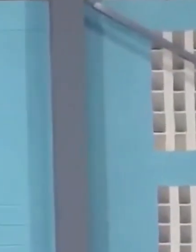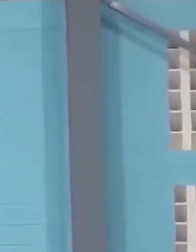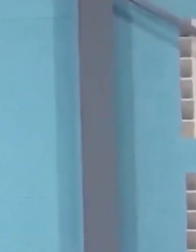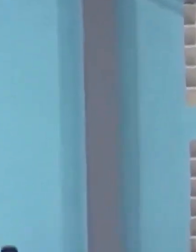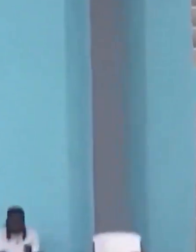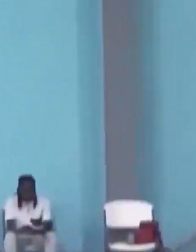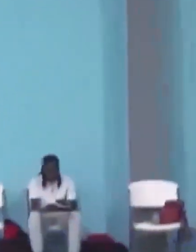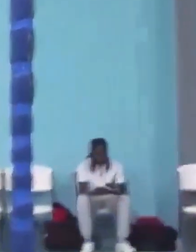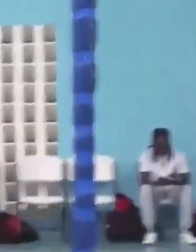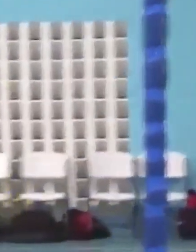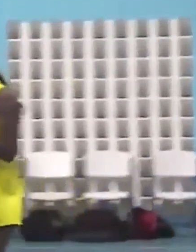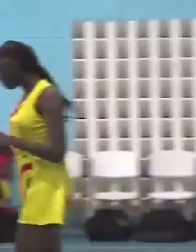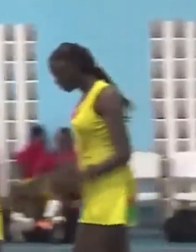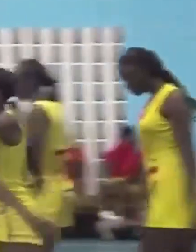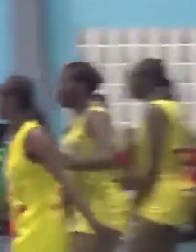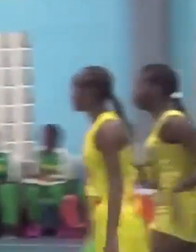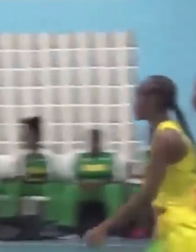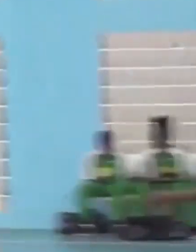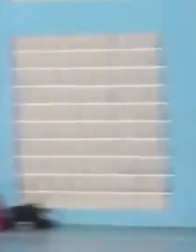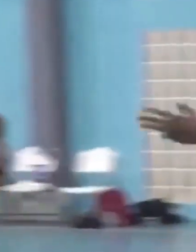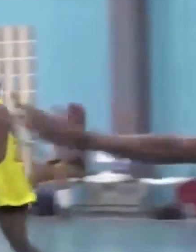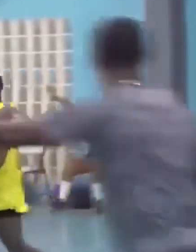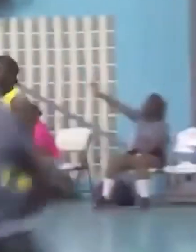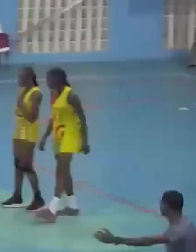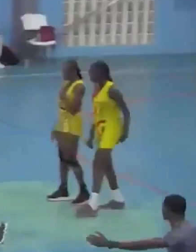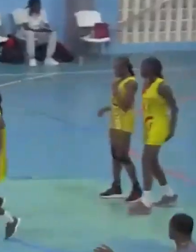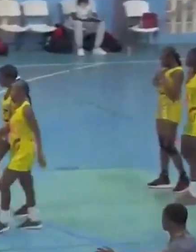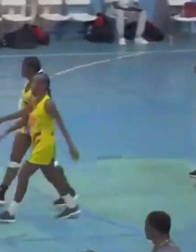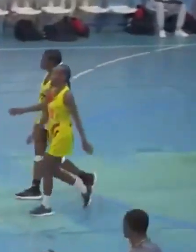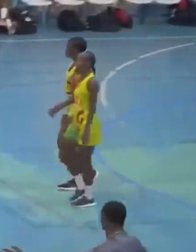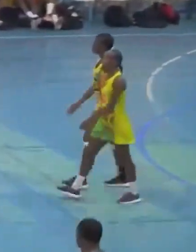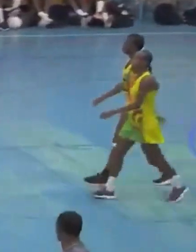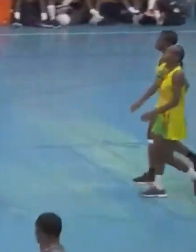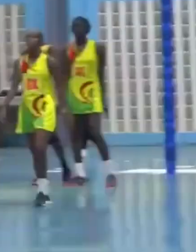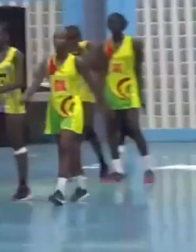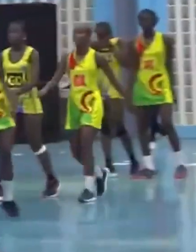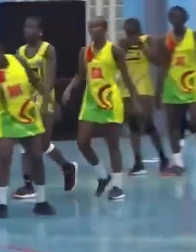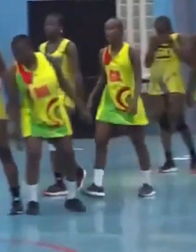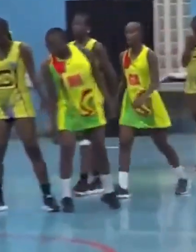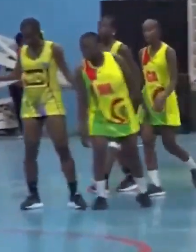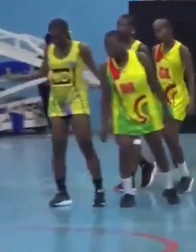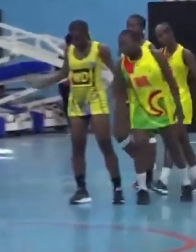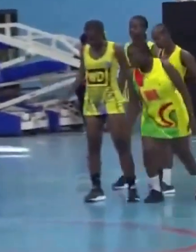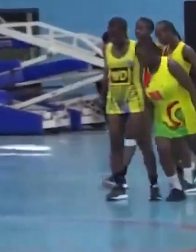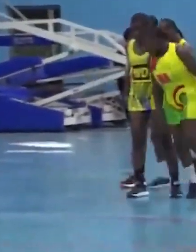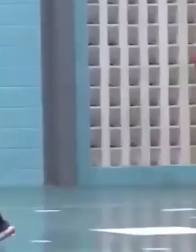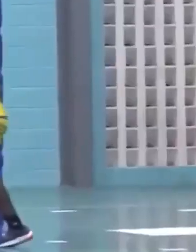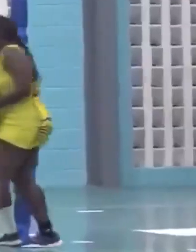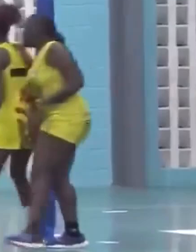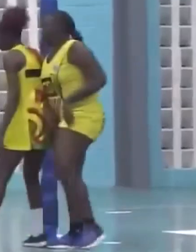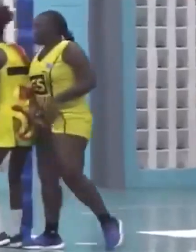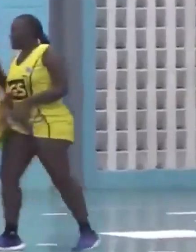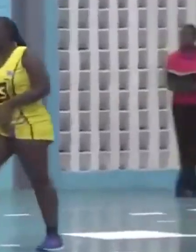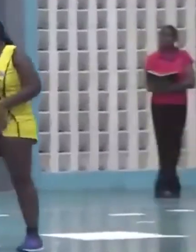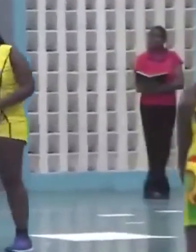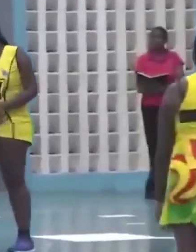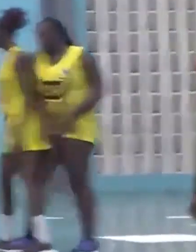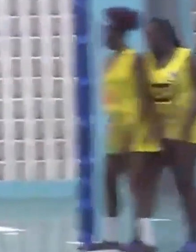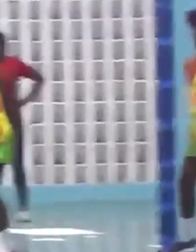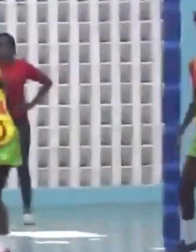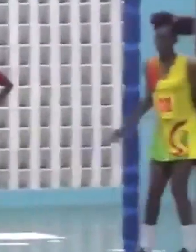she scores. You can see the gap is closing, but will it be enough to make Grenada victorious in Barbados